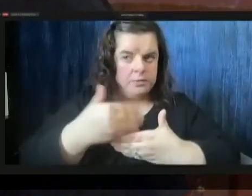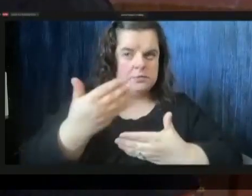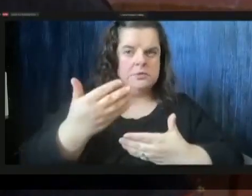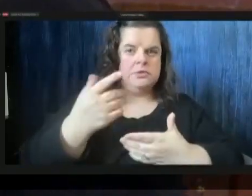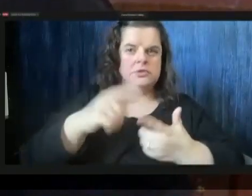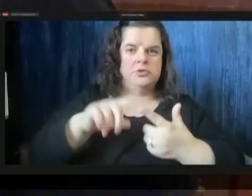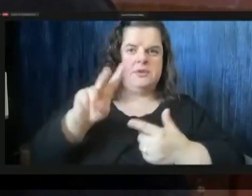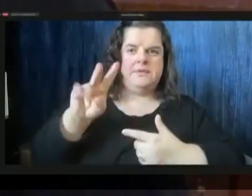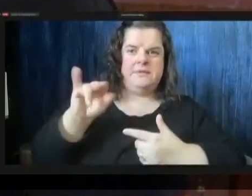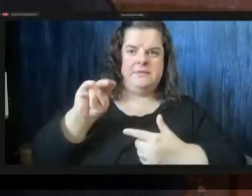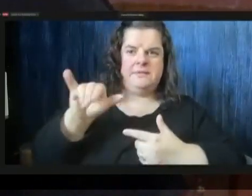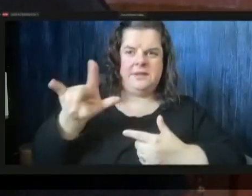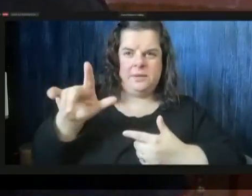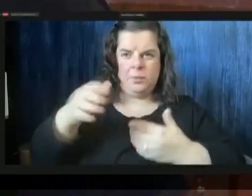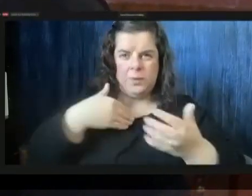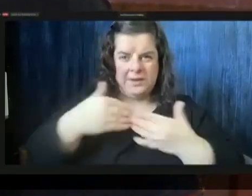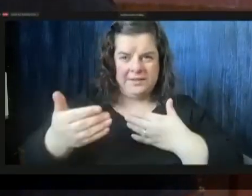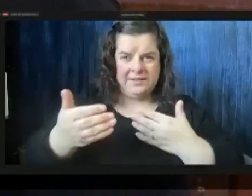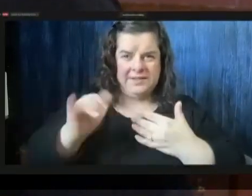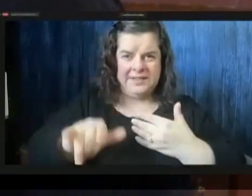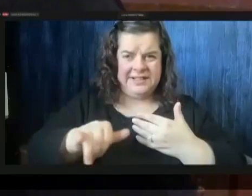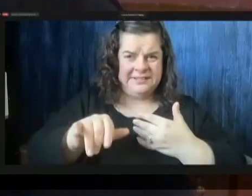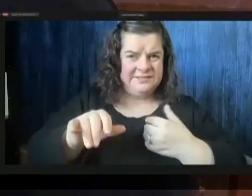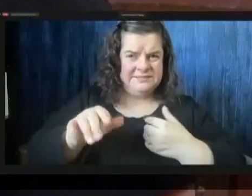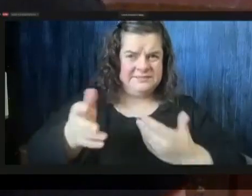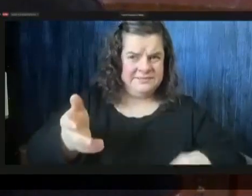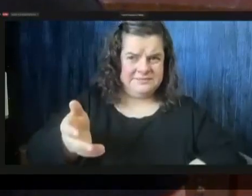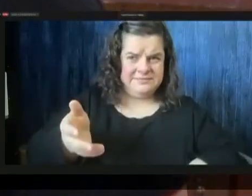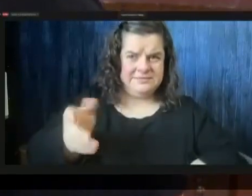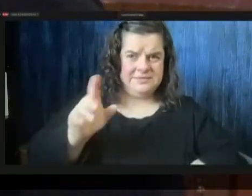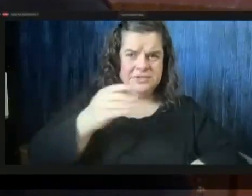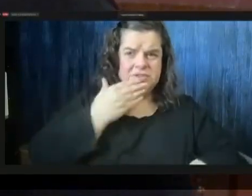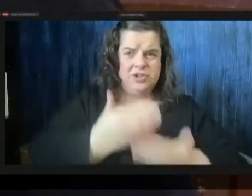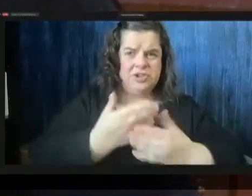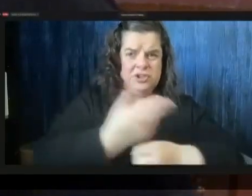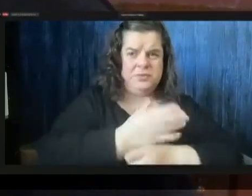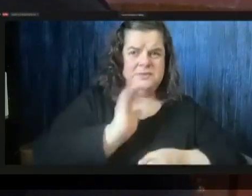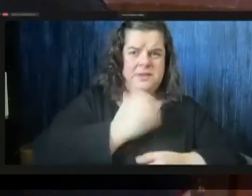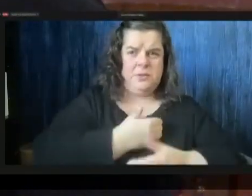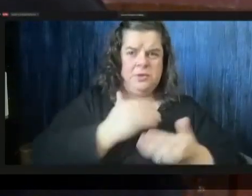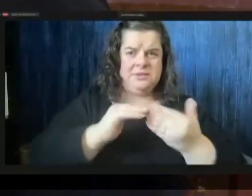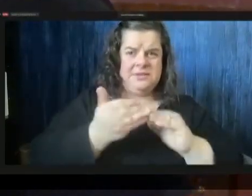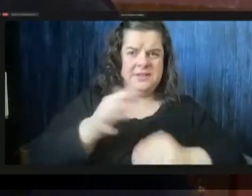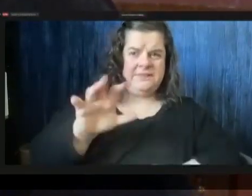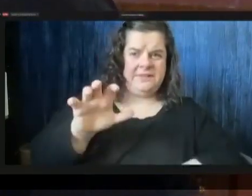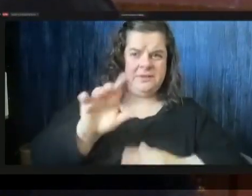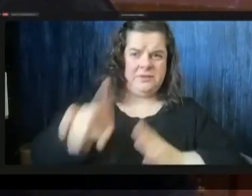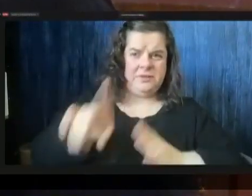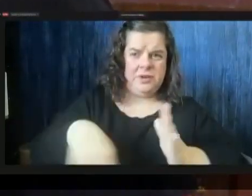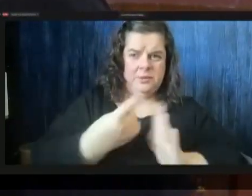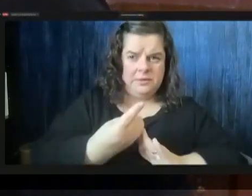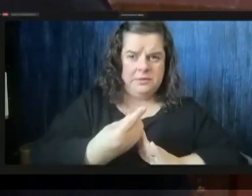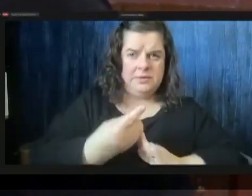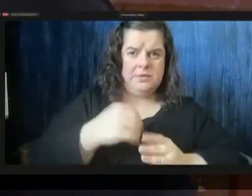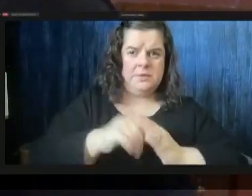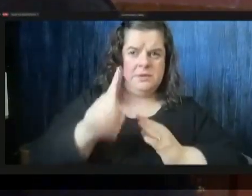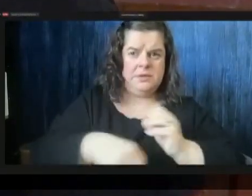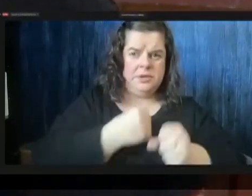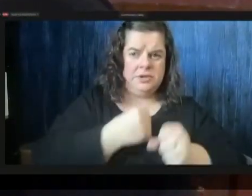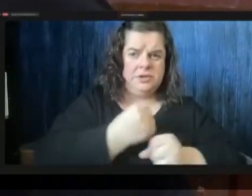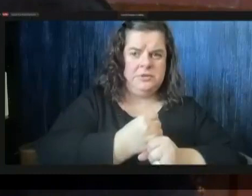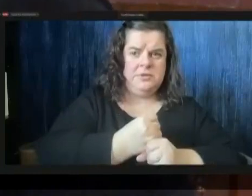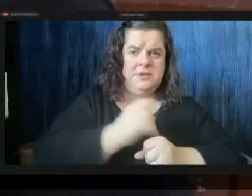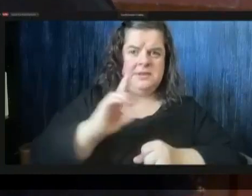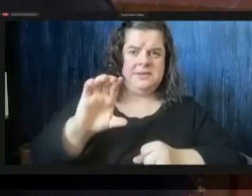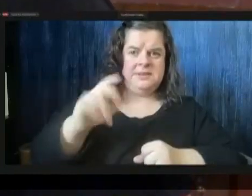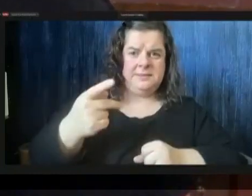or whatever? You know, like is that something that's a good use of our city? You know, 500 hours in 1 year of city DCP